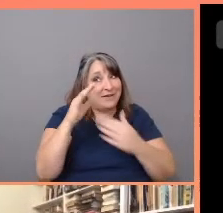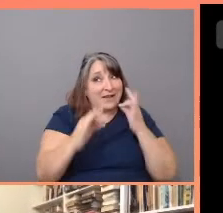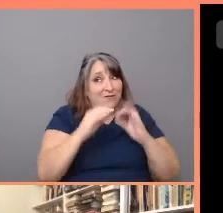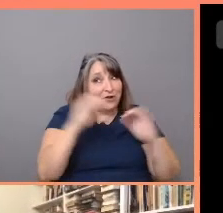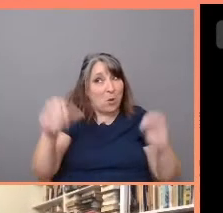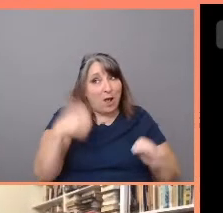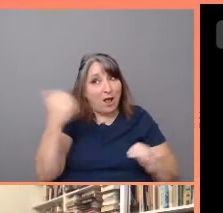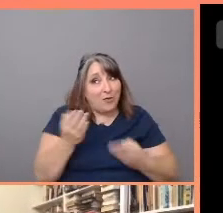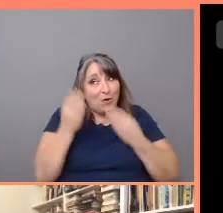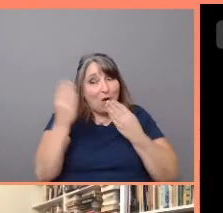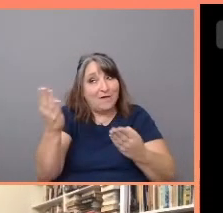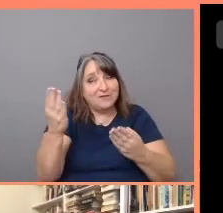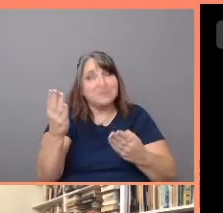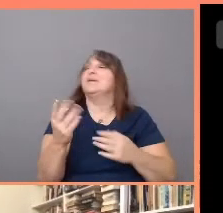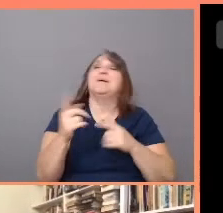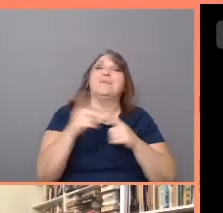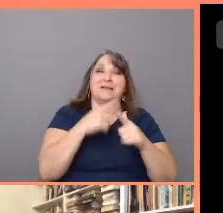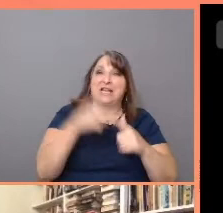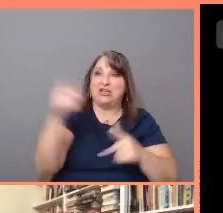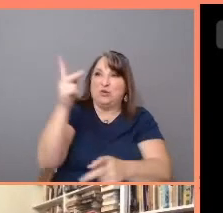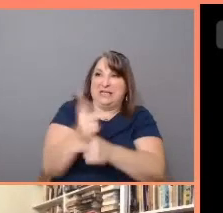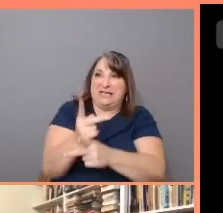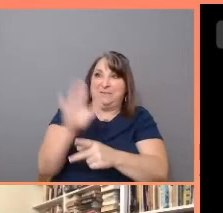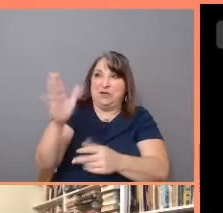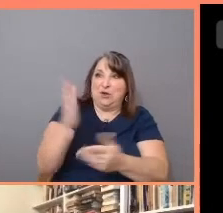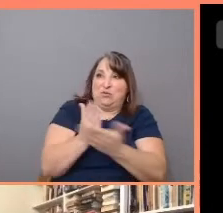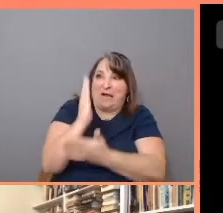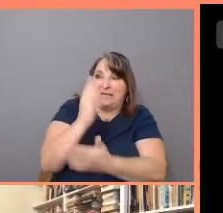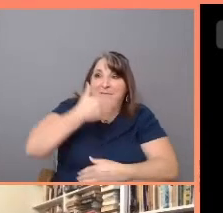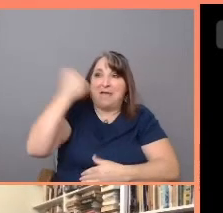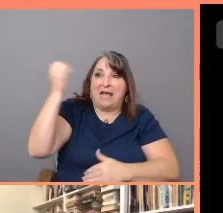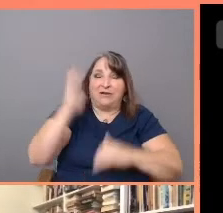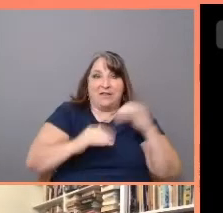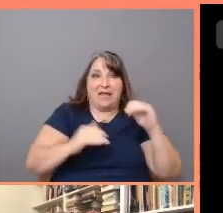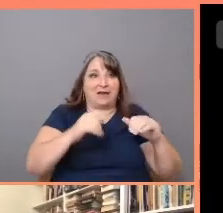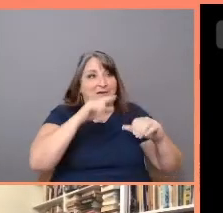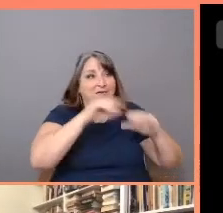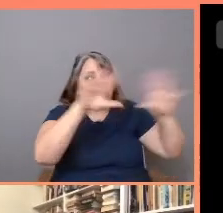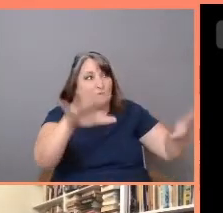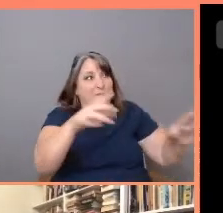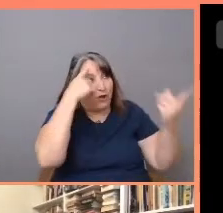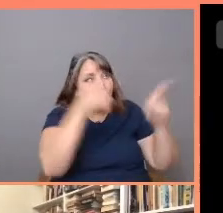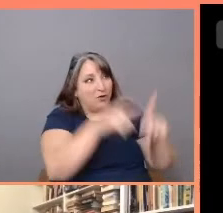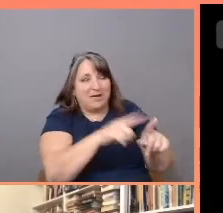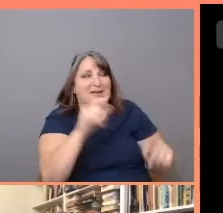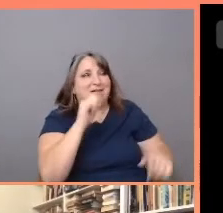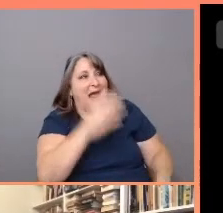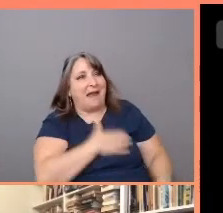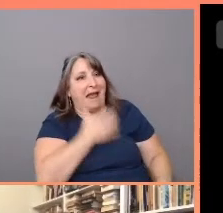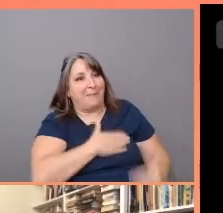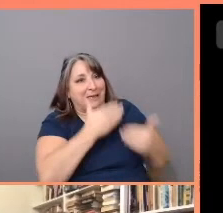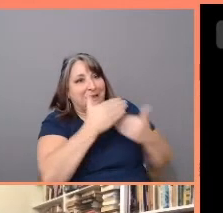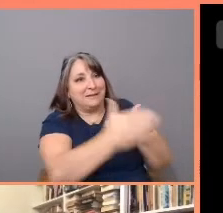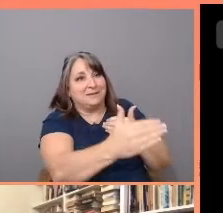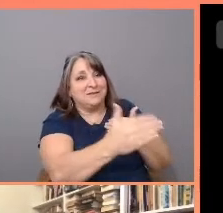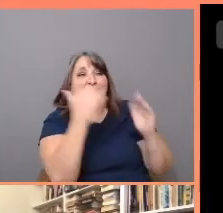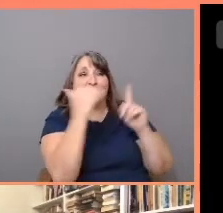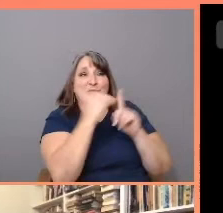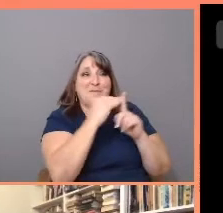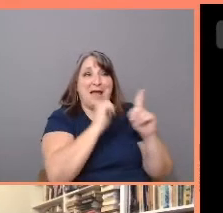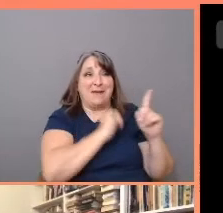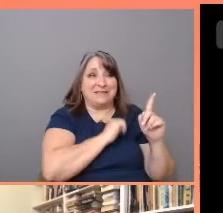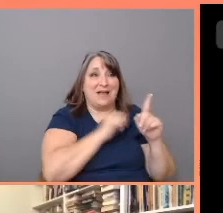off retaining those rights than being stuck with a distributor you're unhappy with. So this is something I really had to remind myself while working